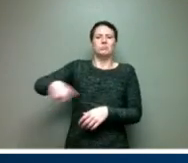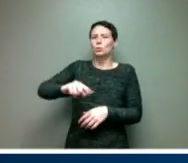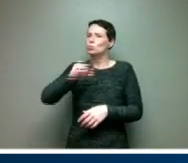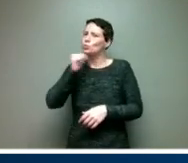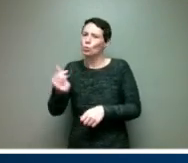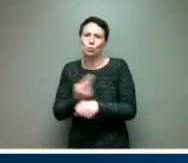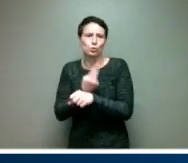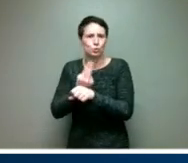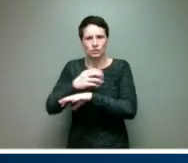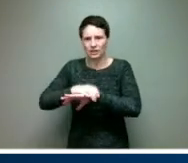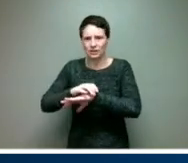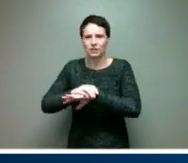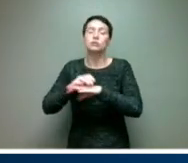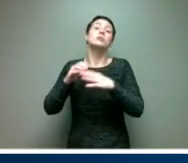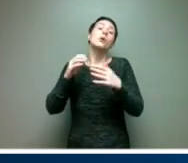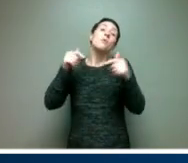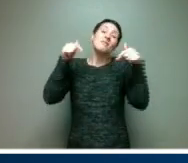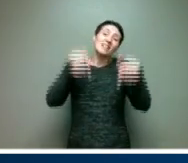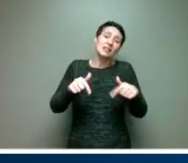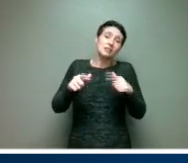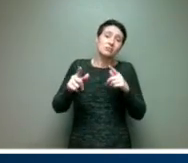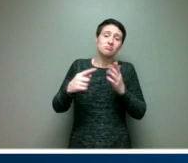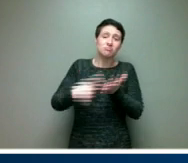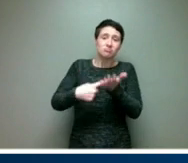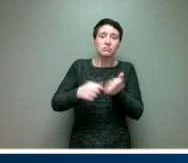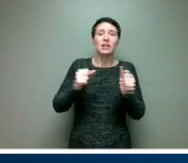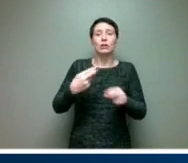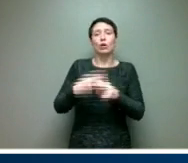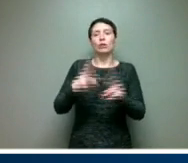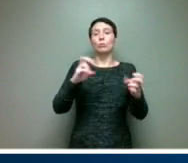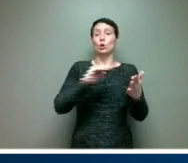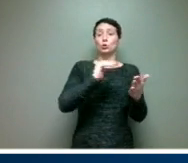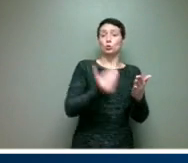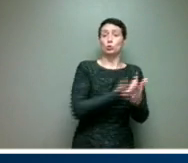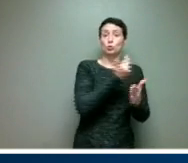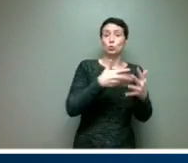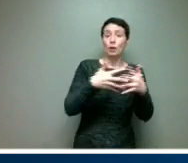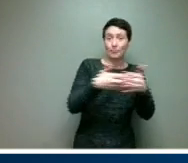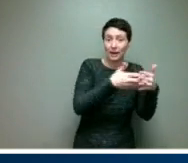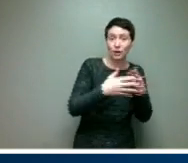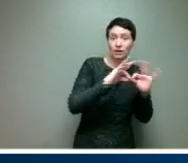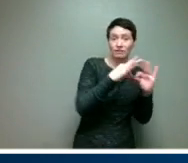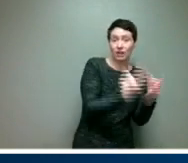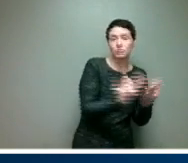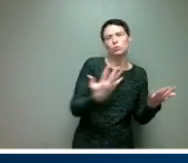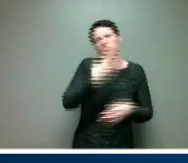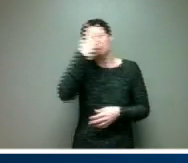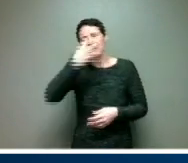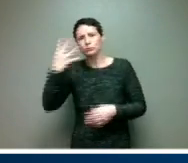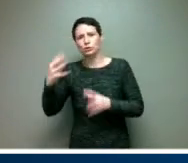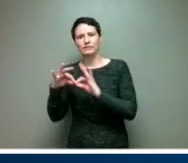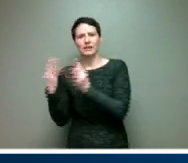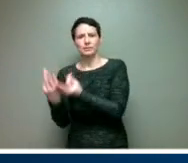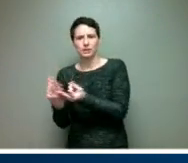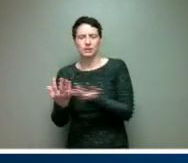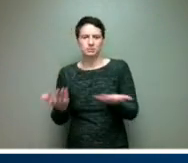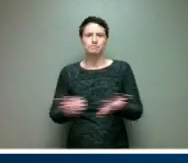call them new American or our immigrant families. And so, we have partnered